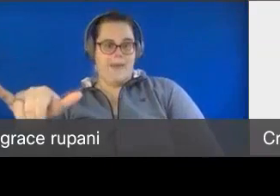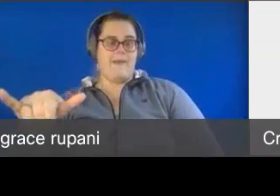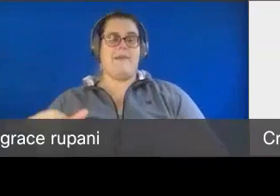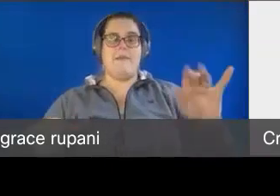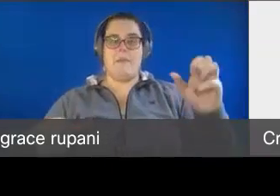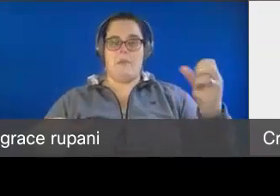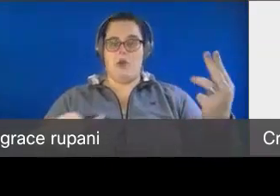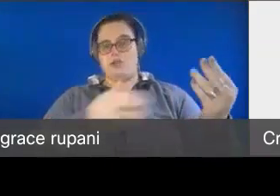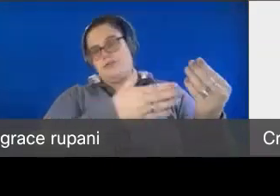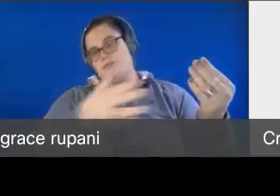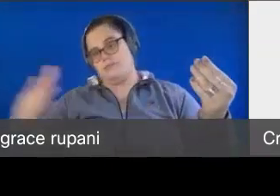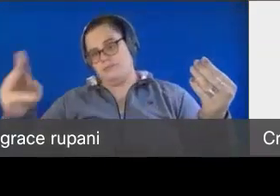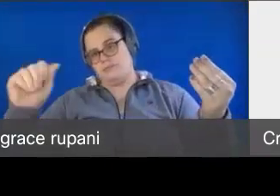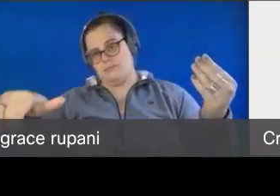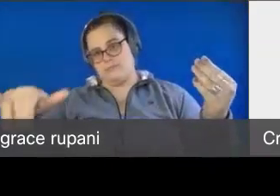chart above.